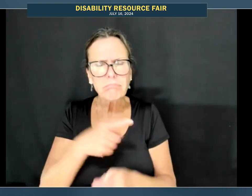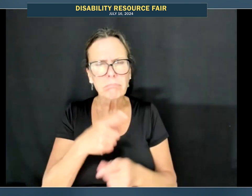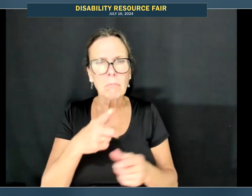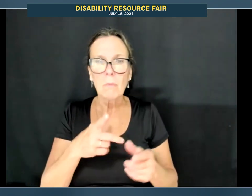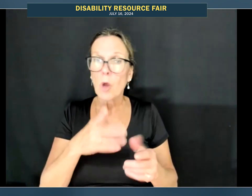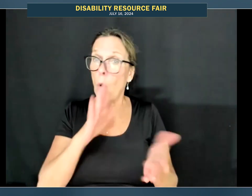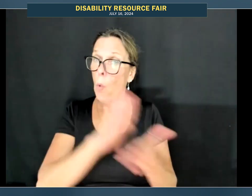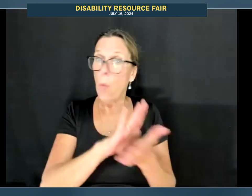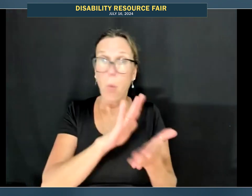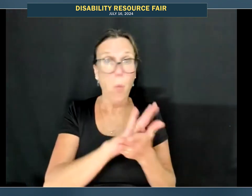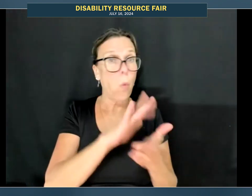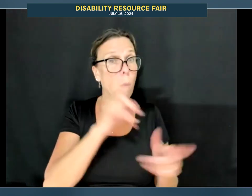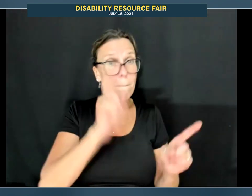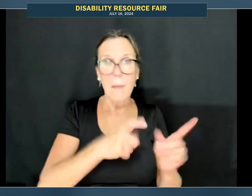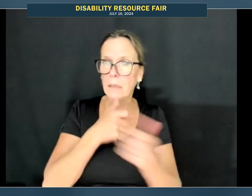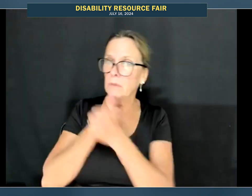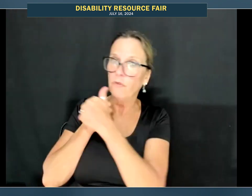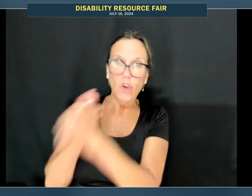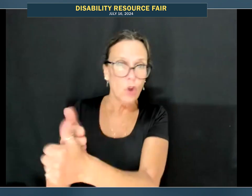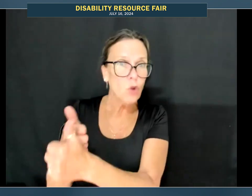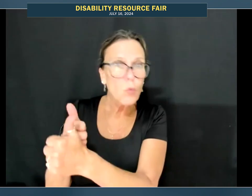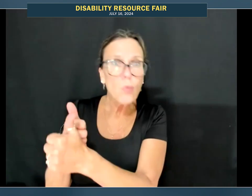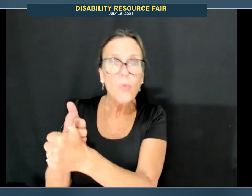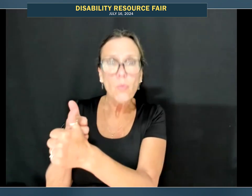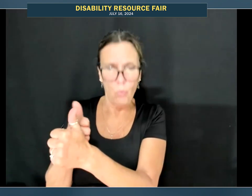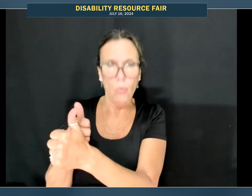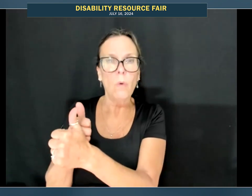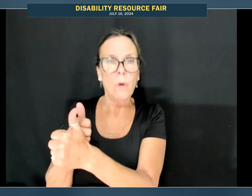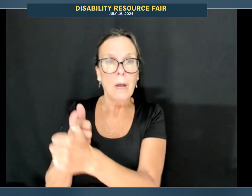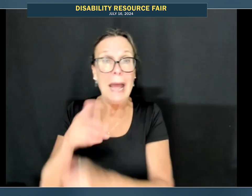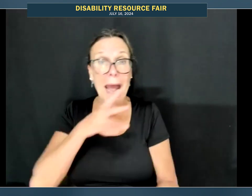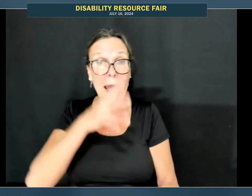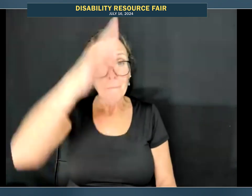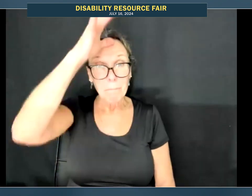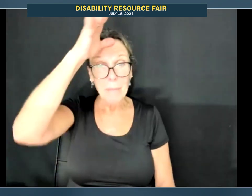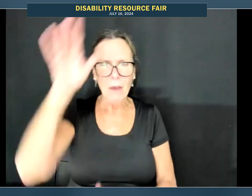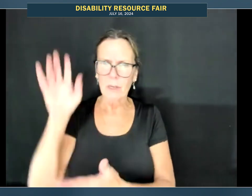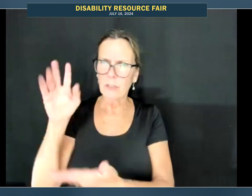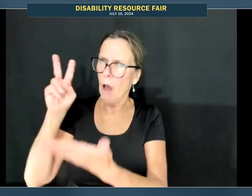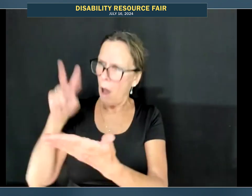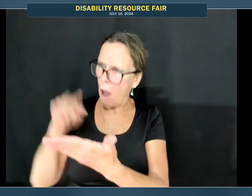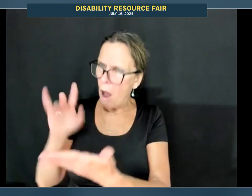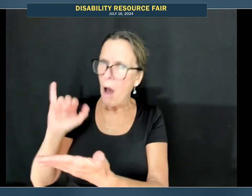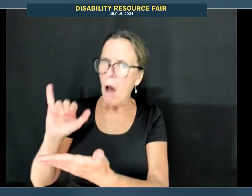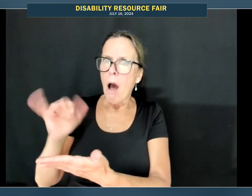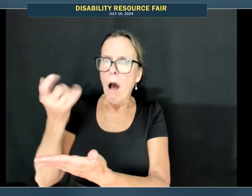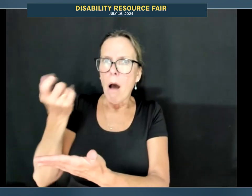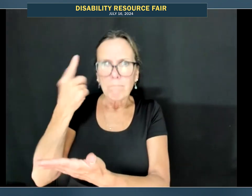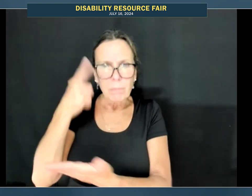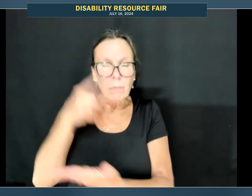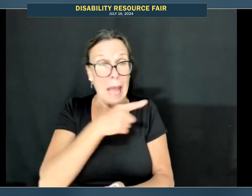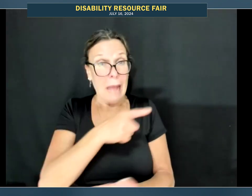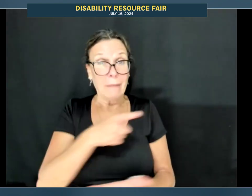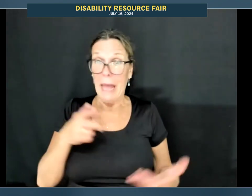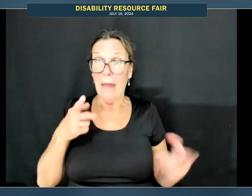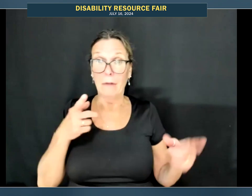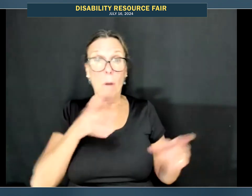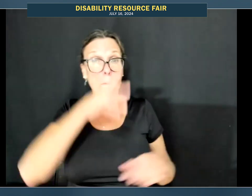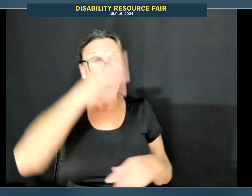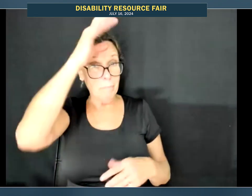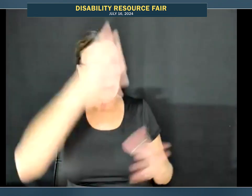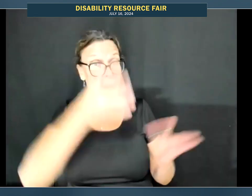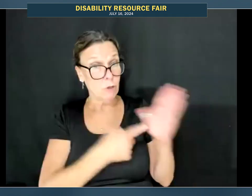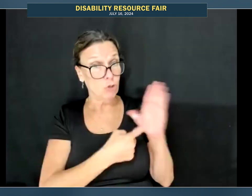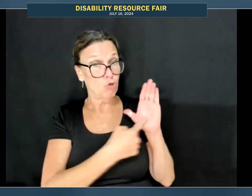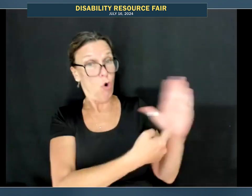school district and the parents. And once that document is signed, it is